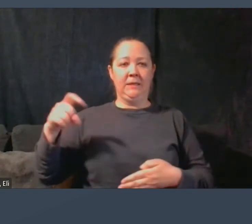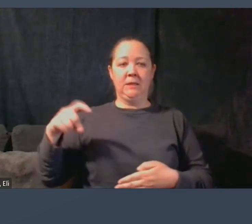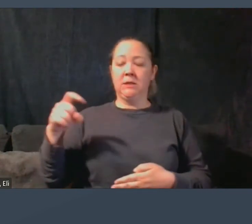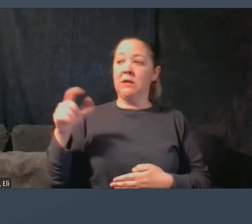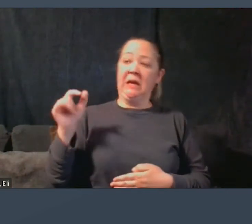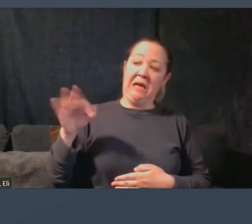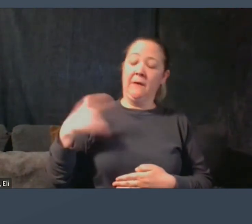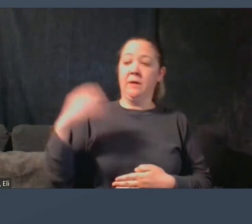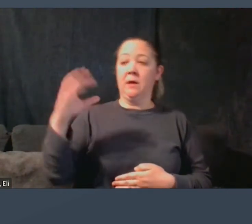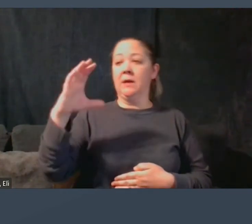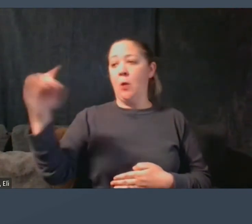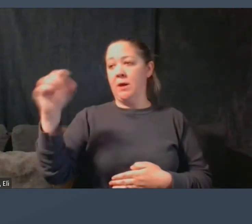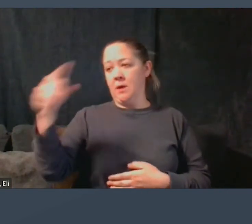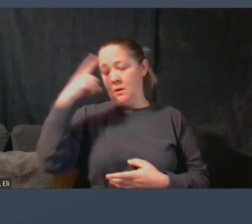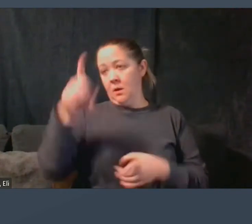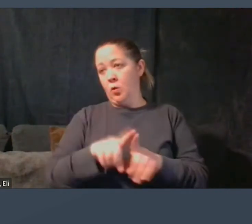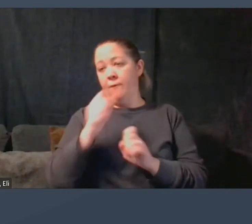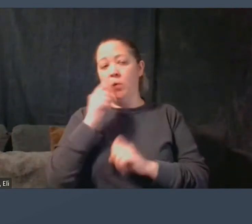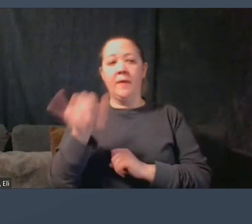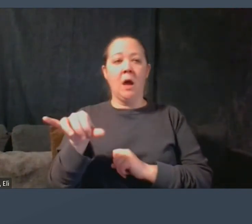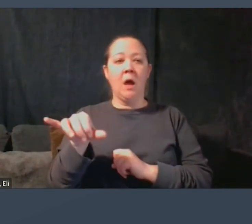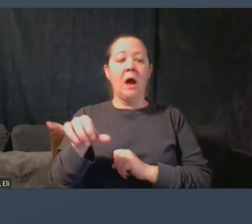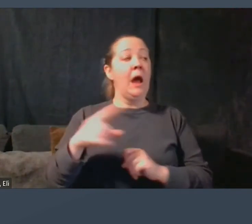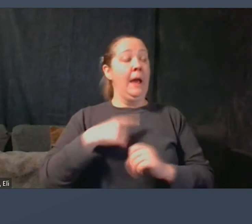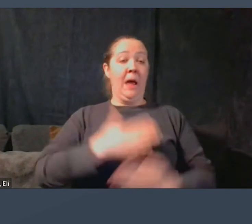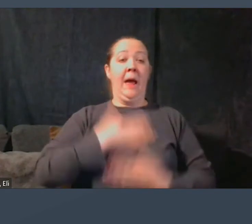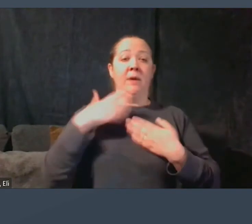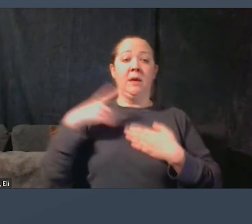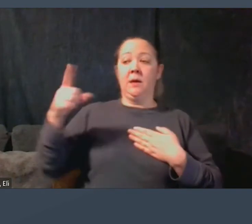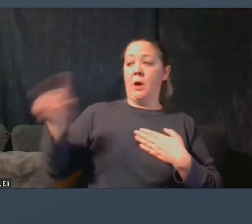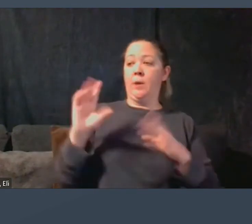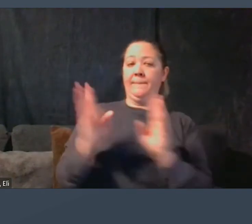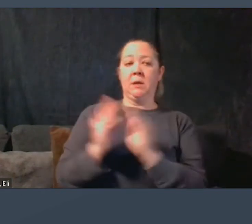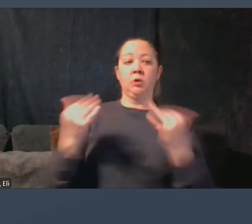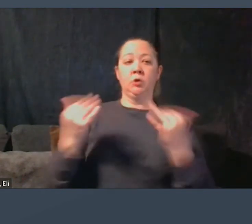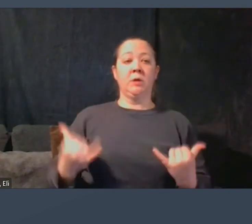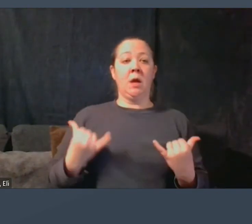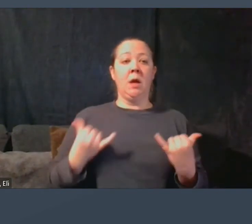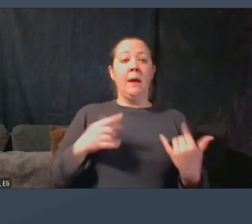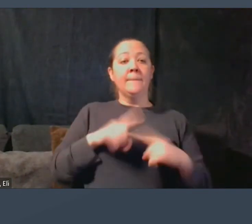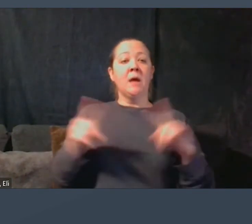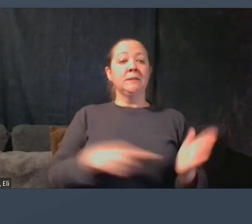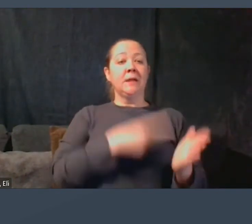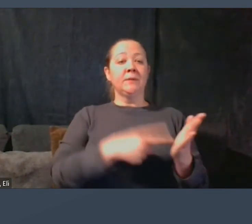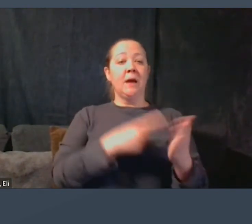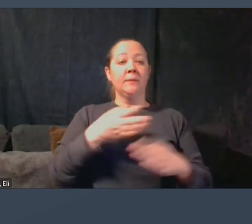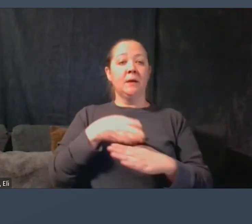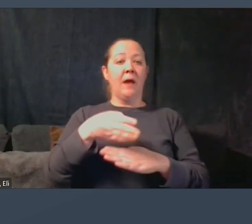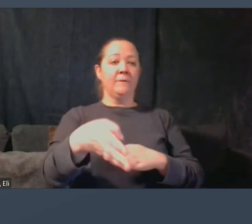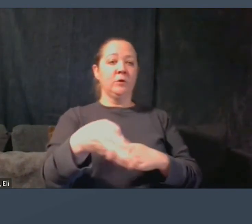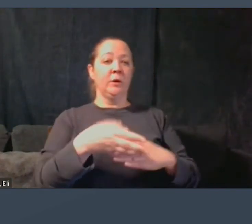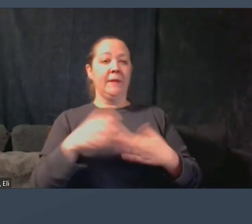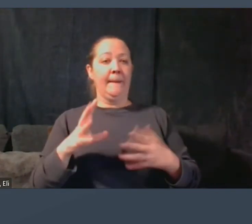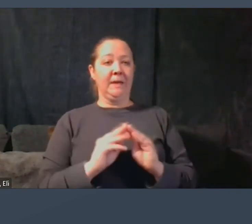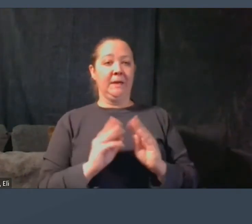as well. I'm glad that they're meeting today, but sometimes after the meeting, there's some give and take.